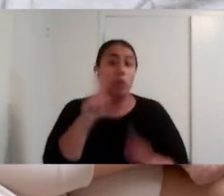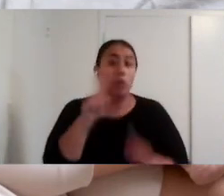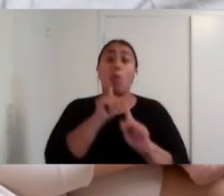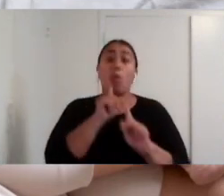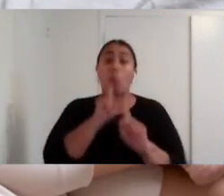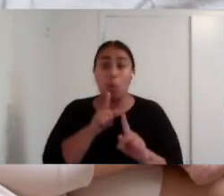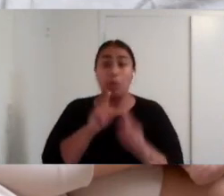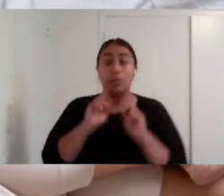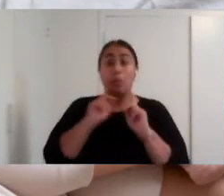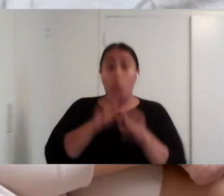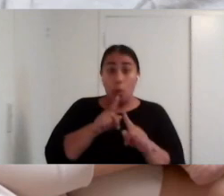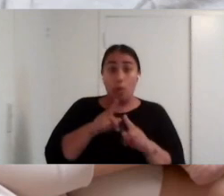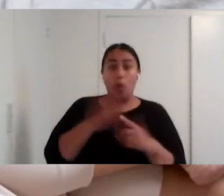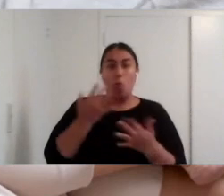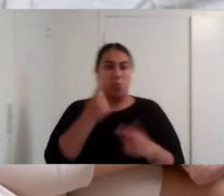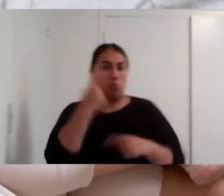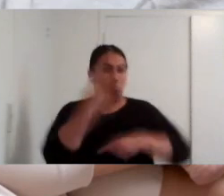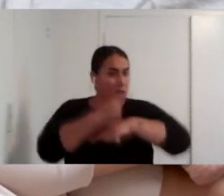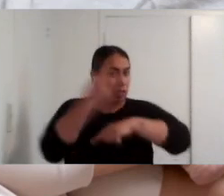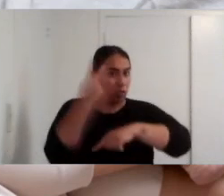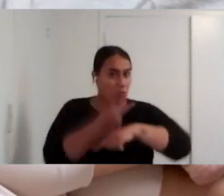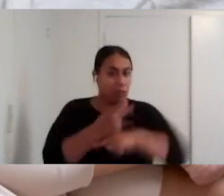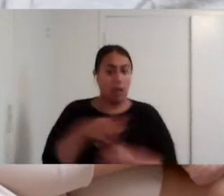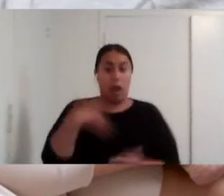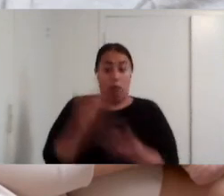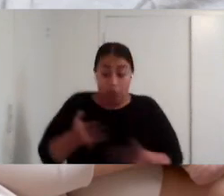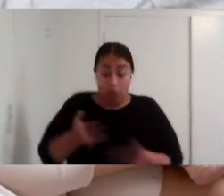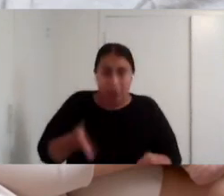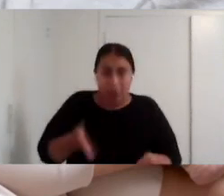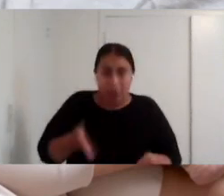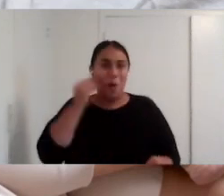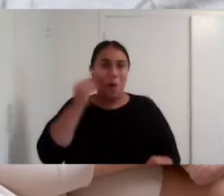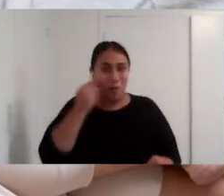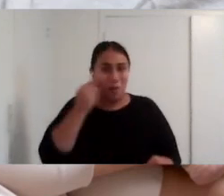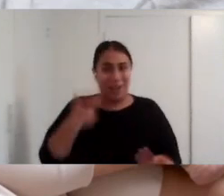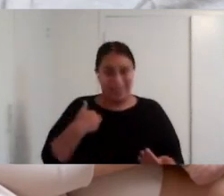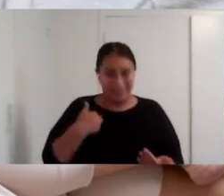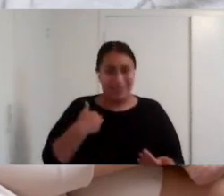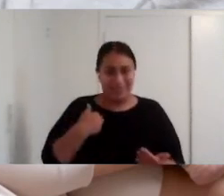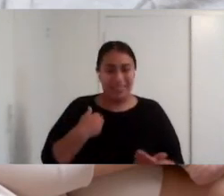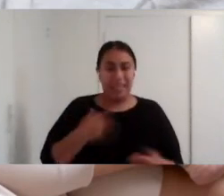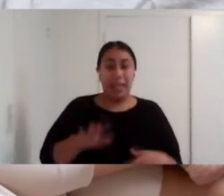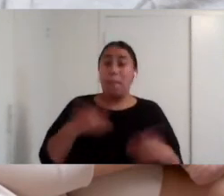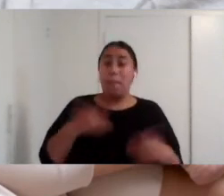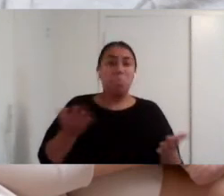days I'm sleeping much, much better than I was before. Again, that's considered an adjustment for the quality of life of that